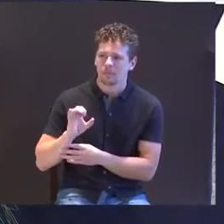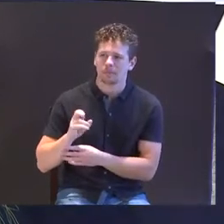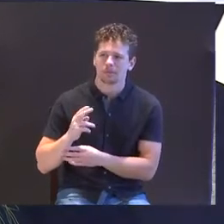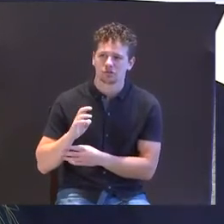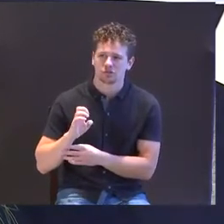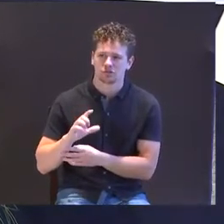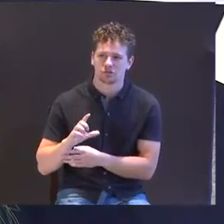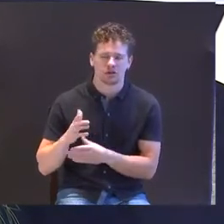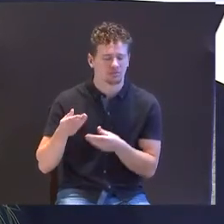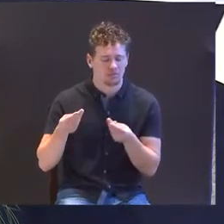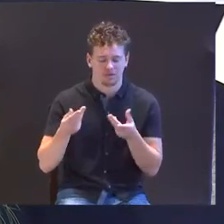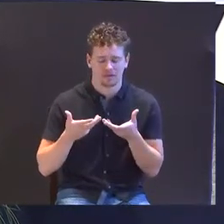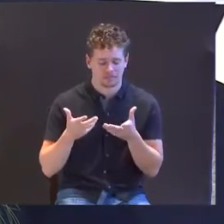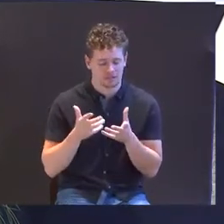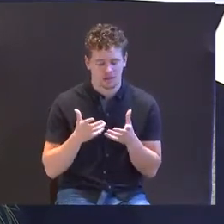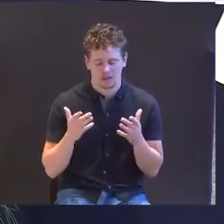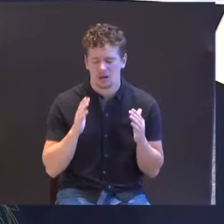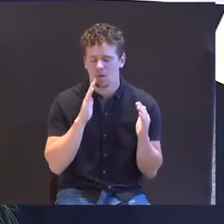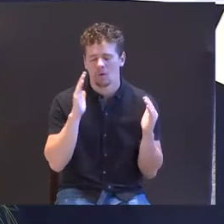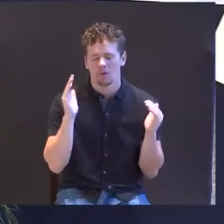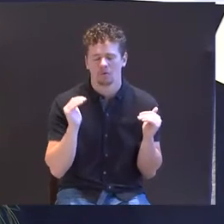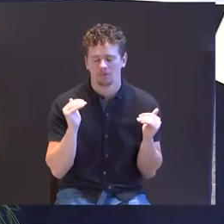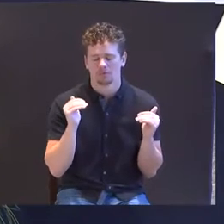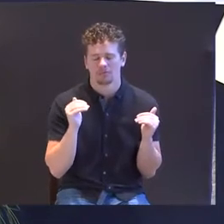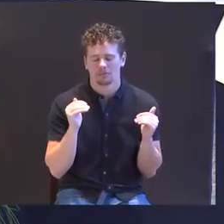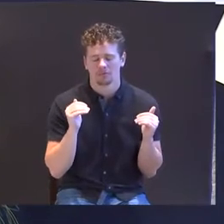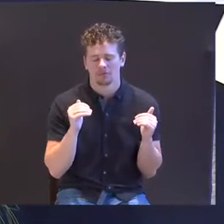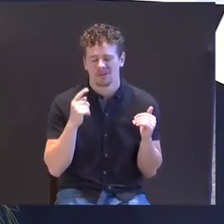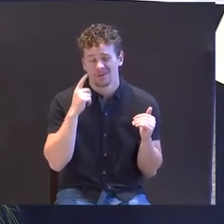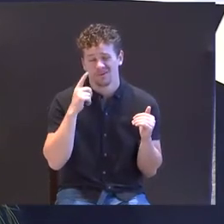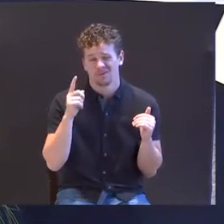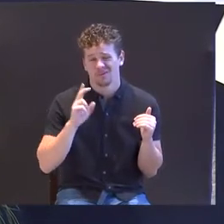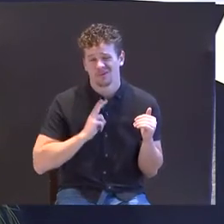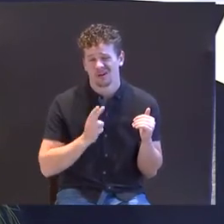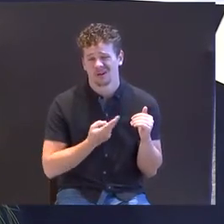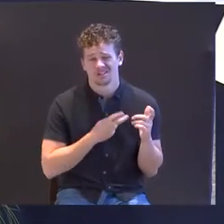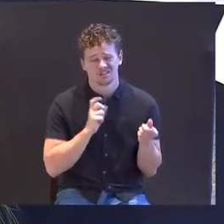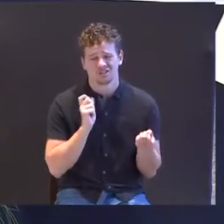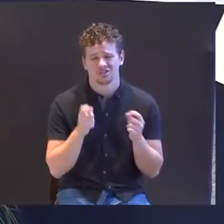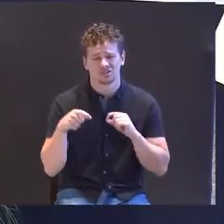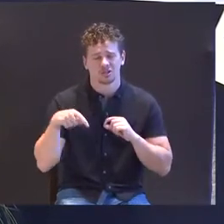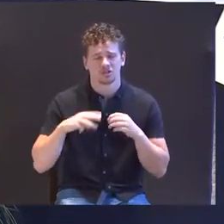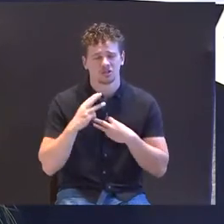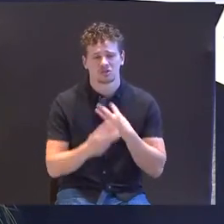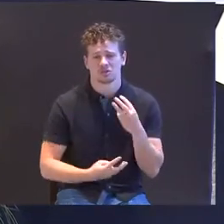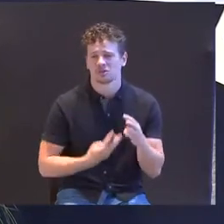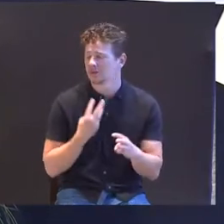And I believe that in order for us to change this world